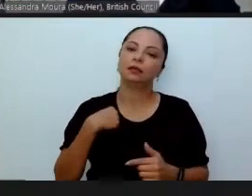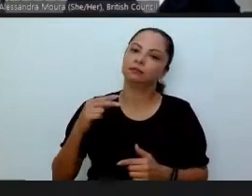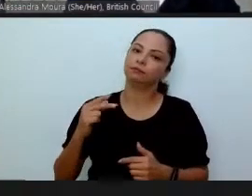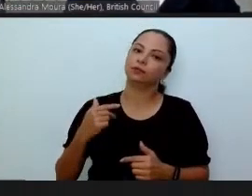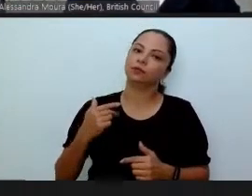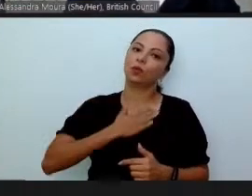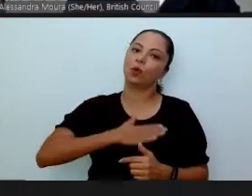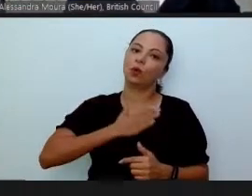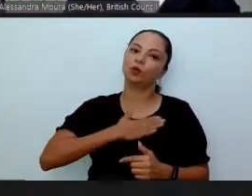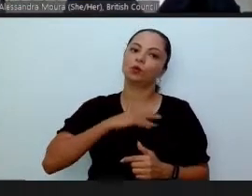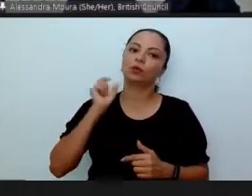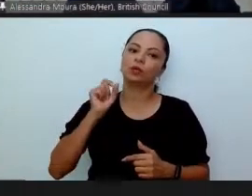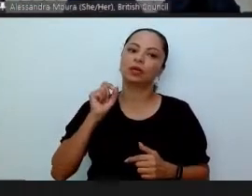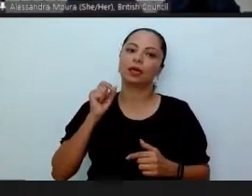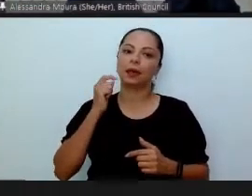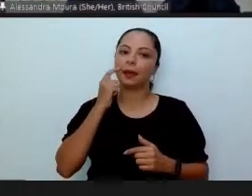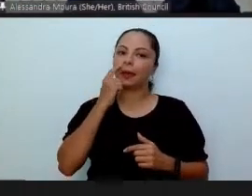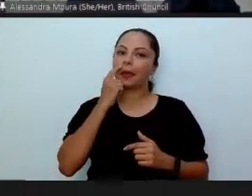from others,